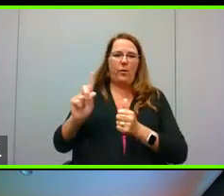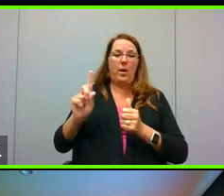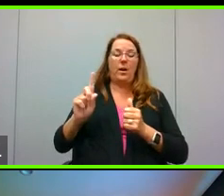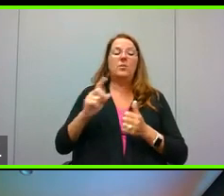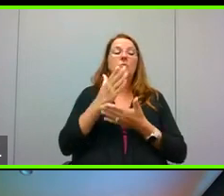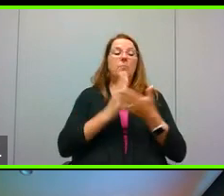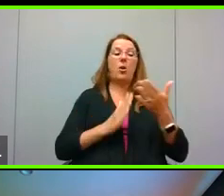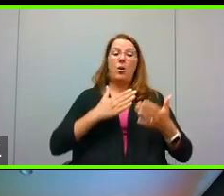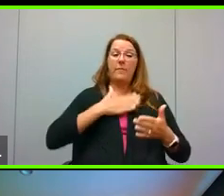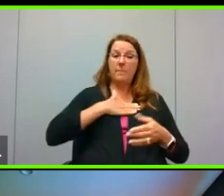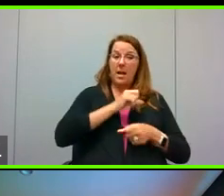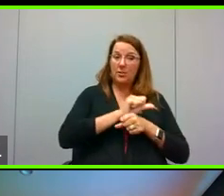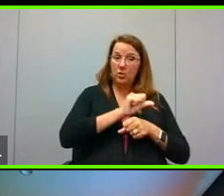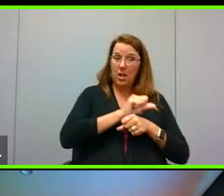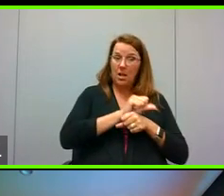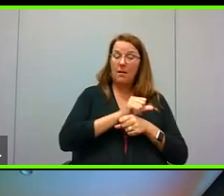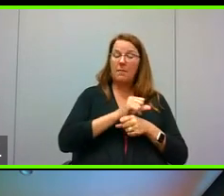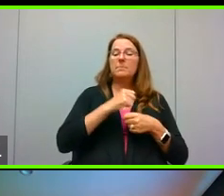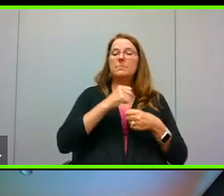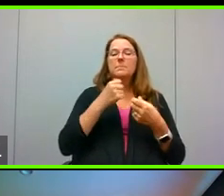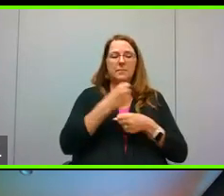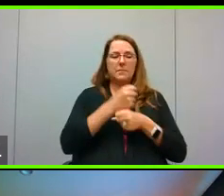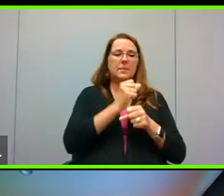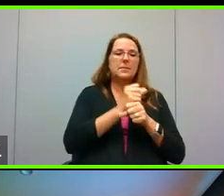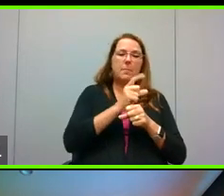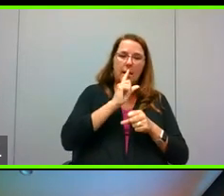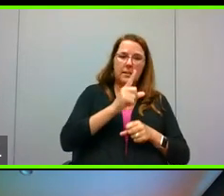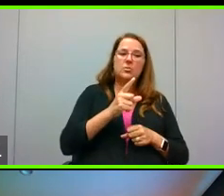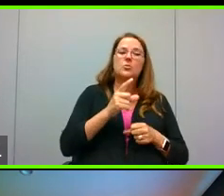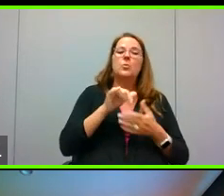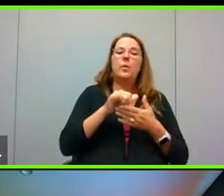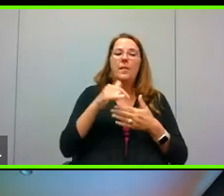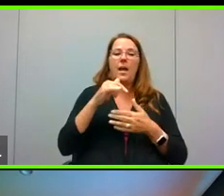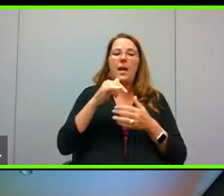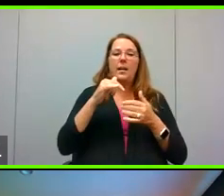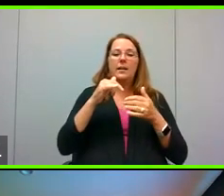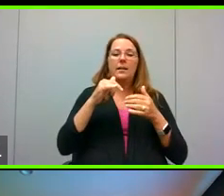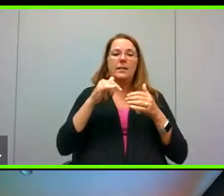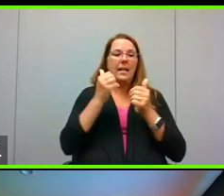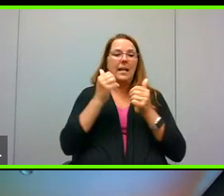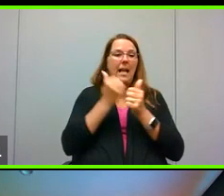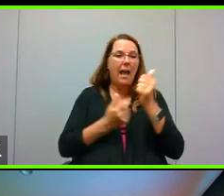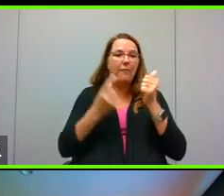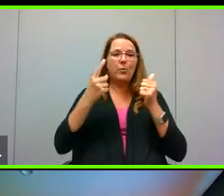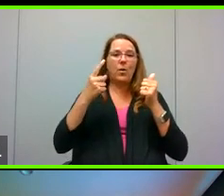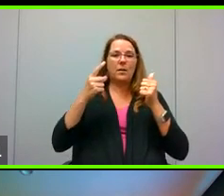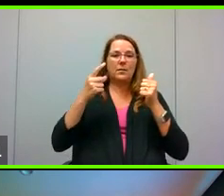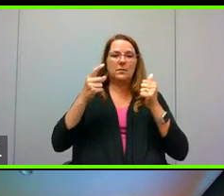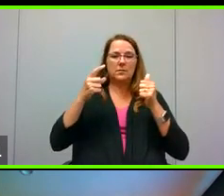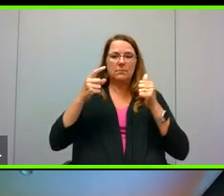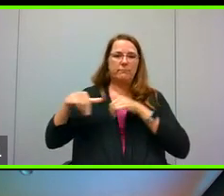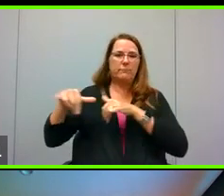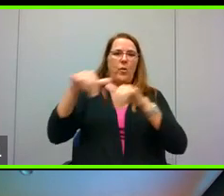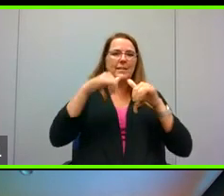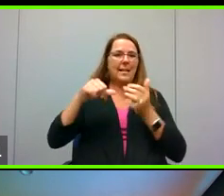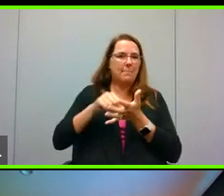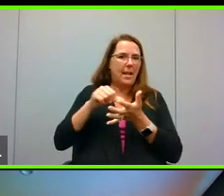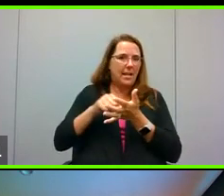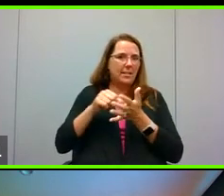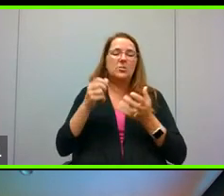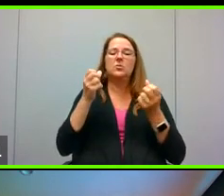has been making sure that we're all aligned, our clients are aligned in doing that. So we're very happy to report that many of